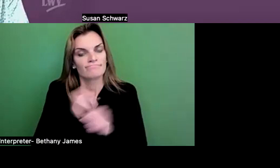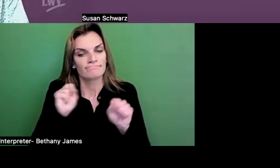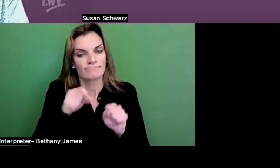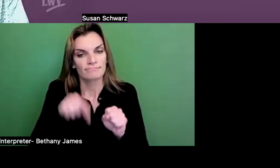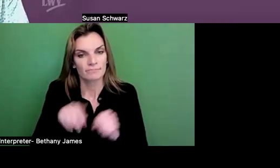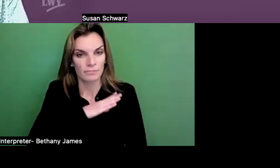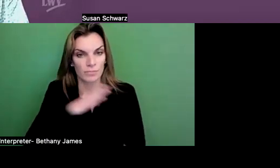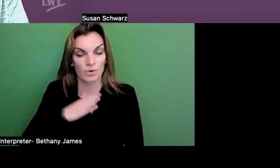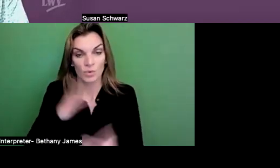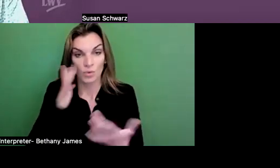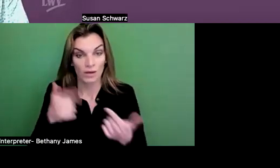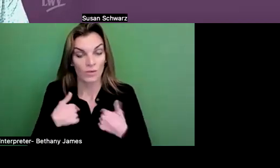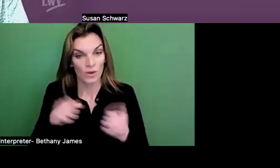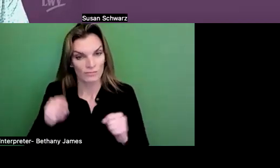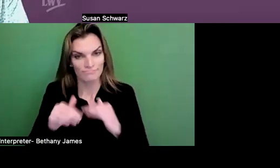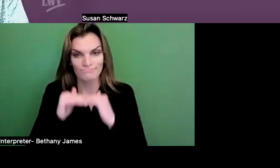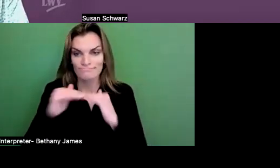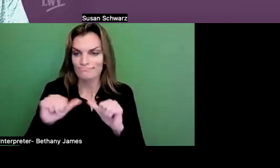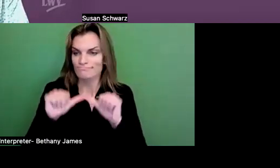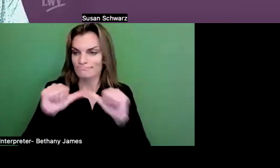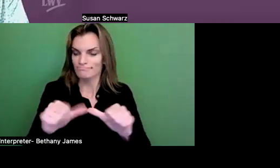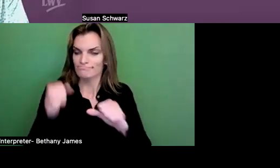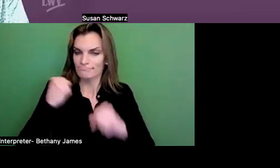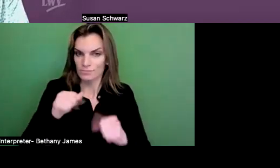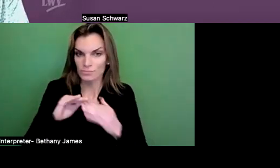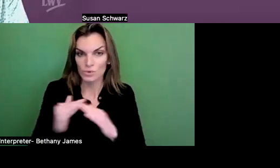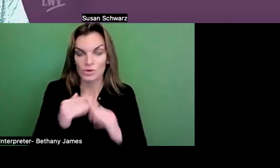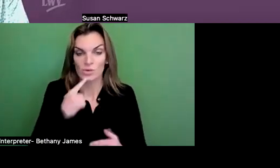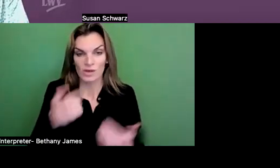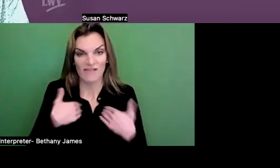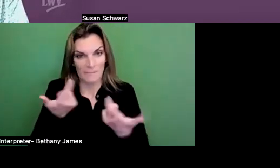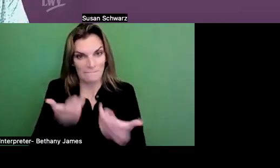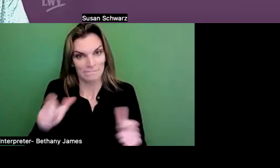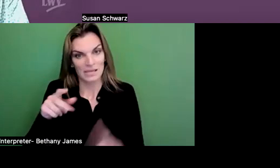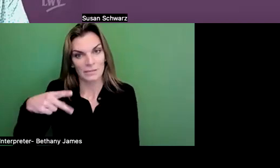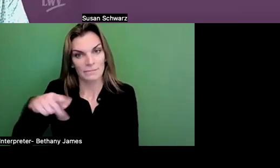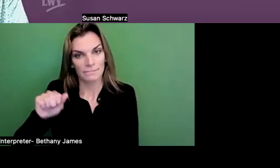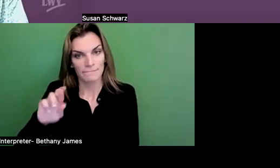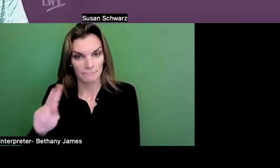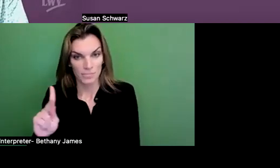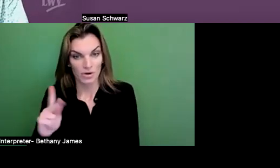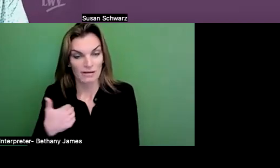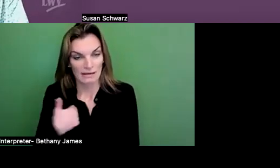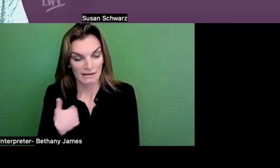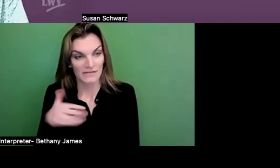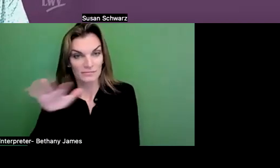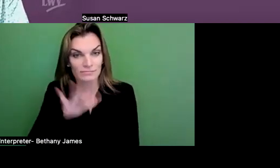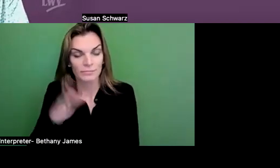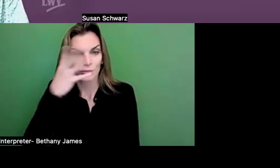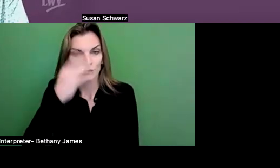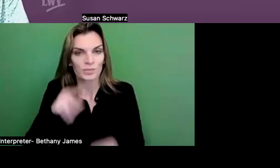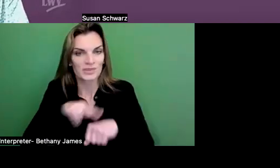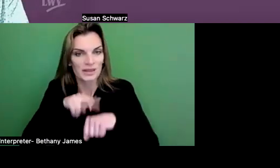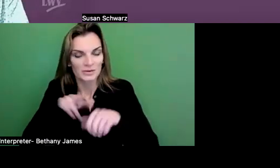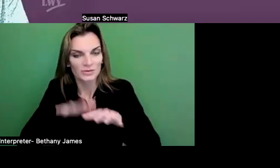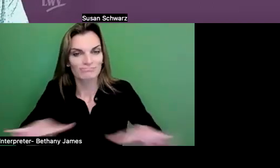us a resilient community is our large park infrastructure, our open natural areas, and we're